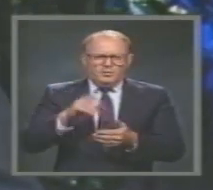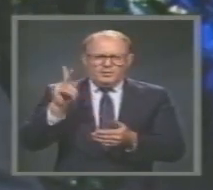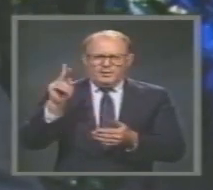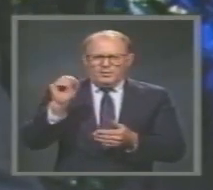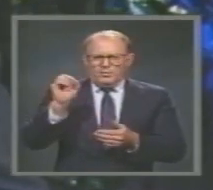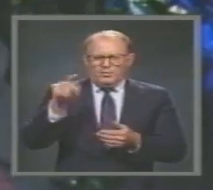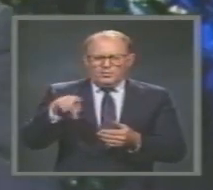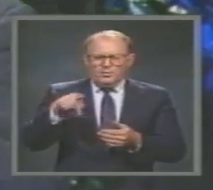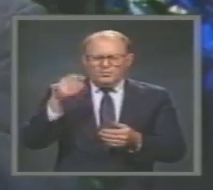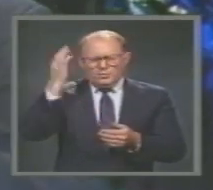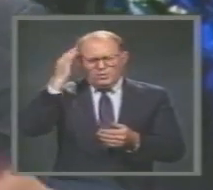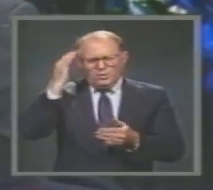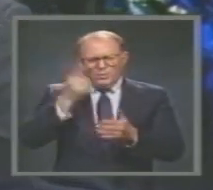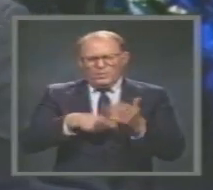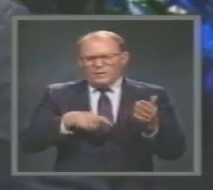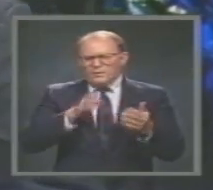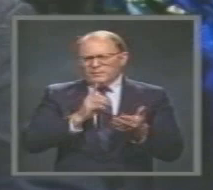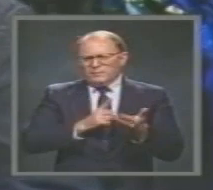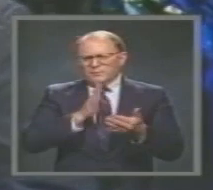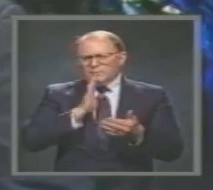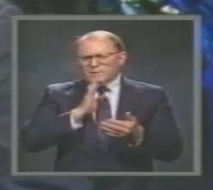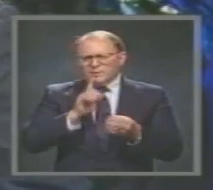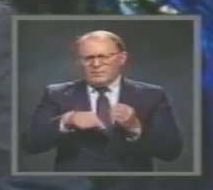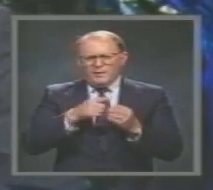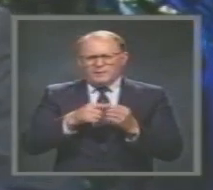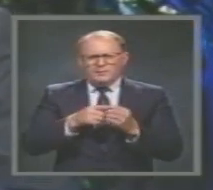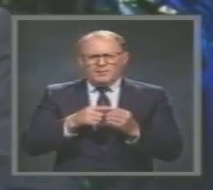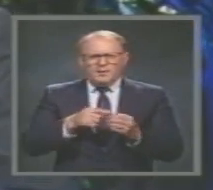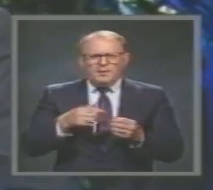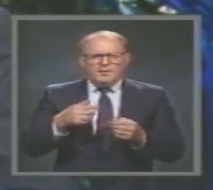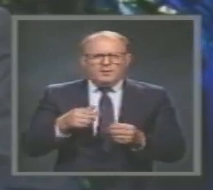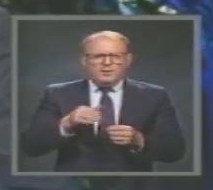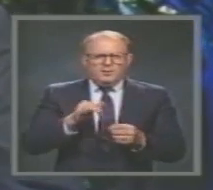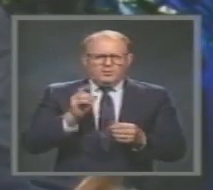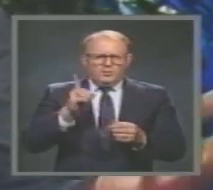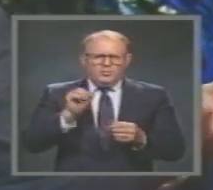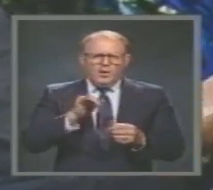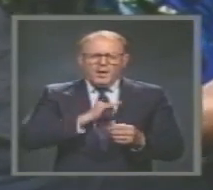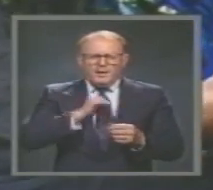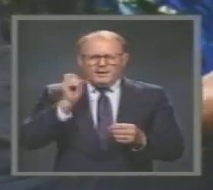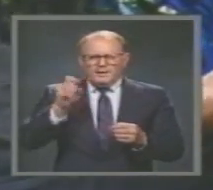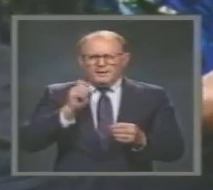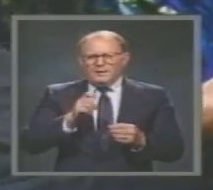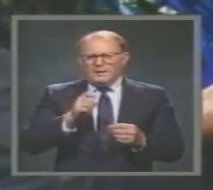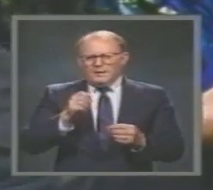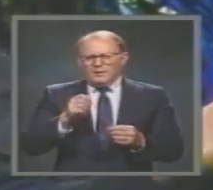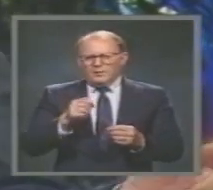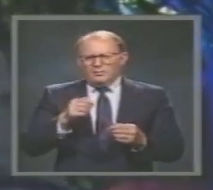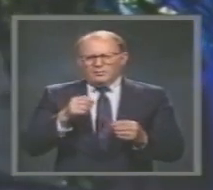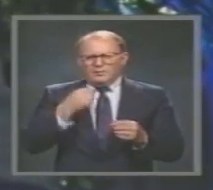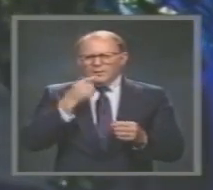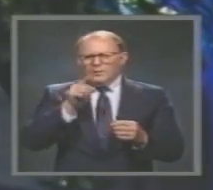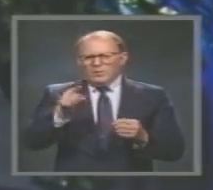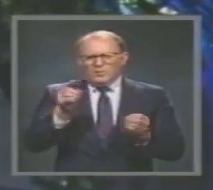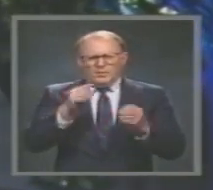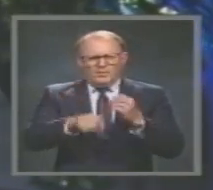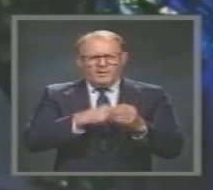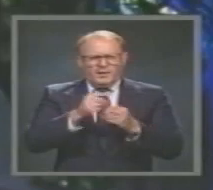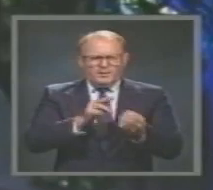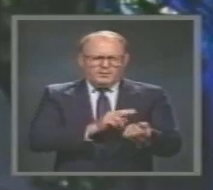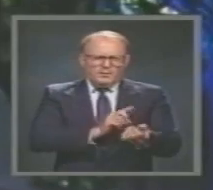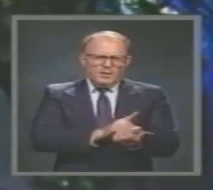about. Need I remind you of Dr. Death in Michigan, who continues his practice of assisting people